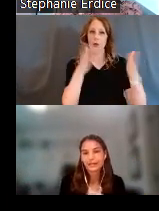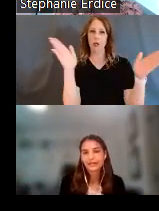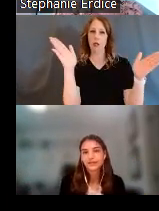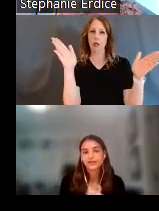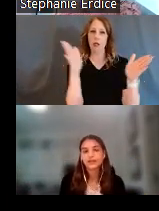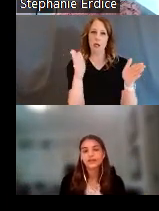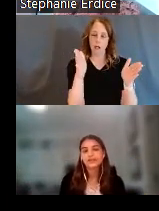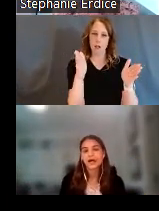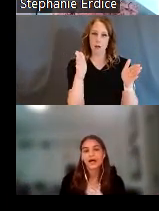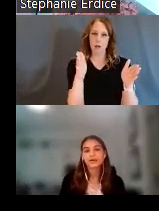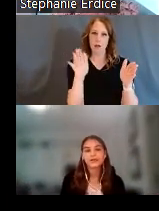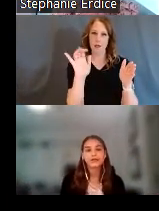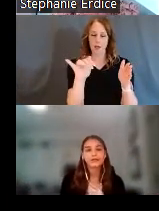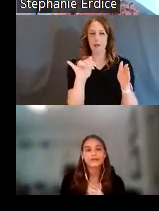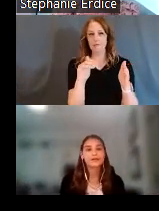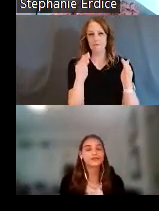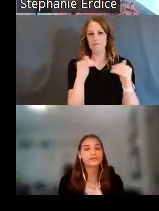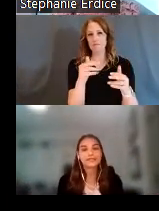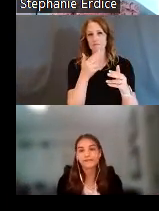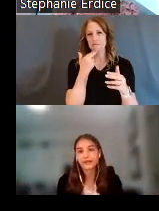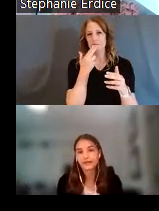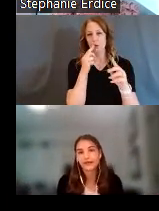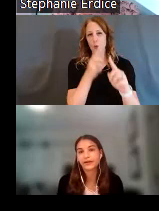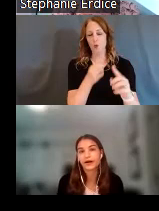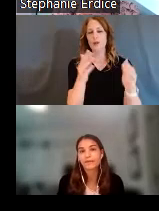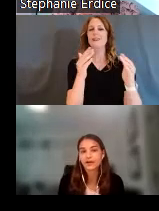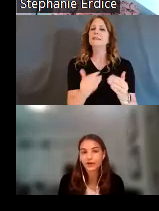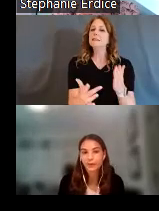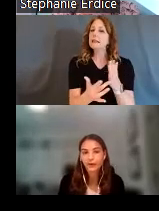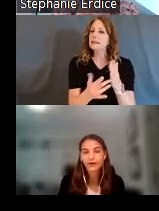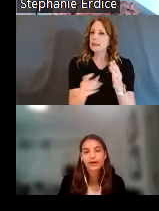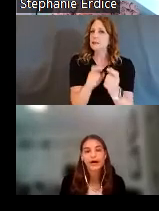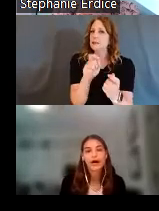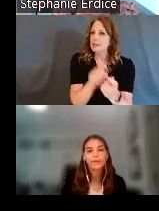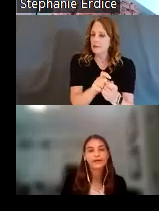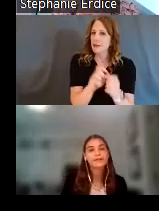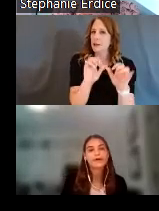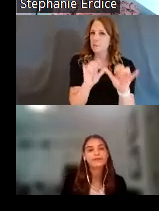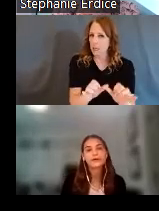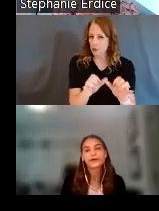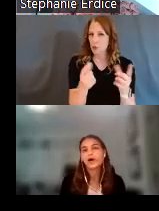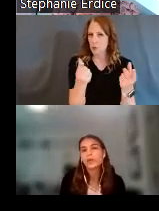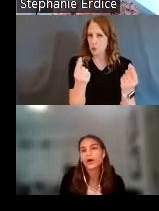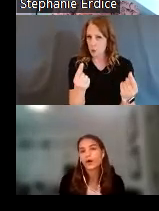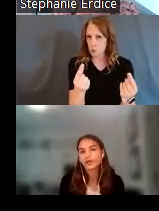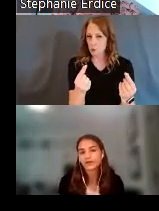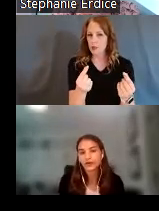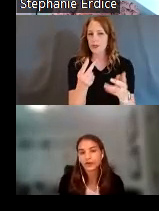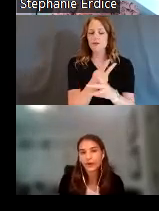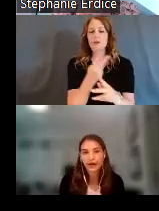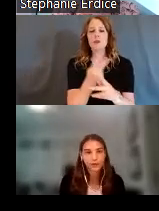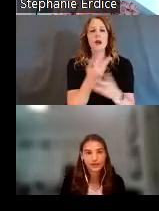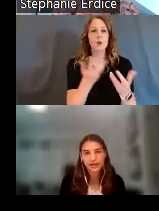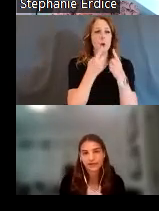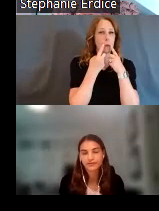your techniques. So these are specific, they are measurable, and it's about figuring out what works